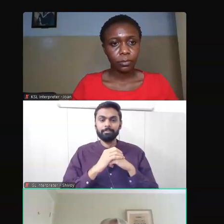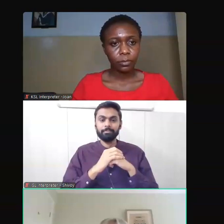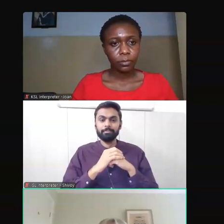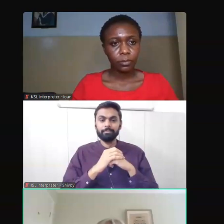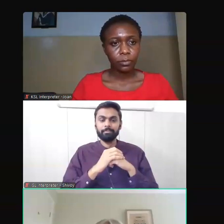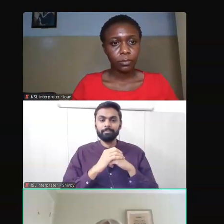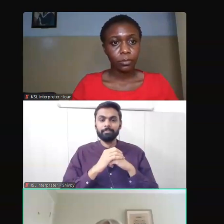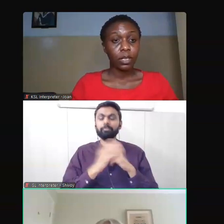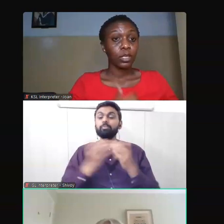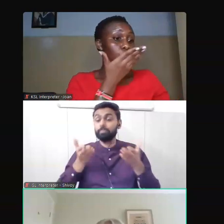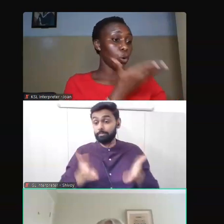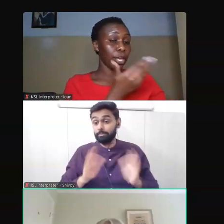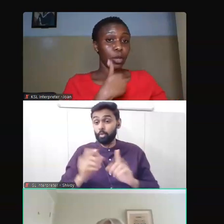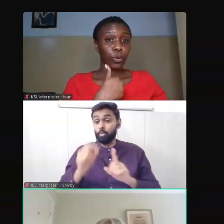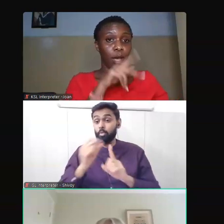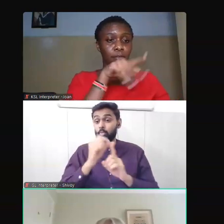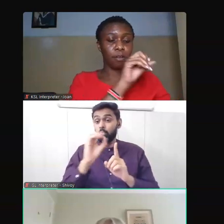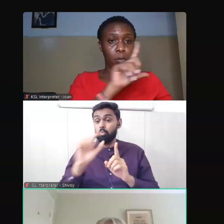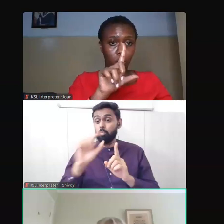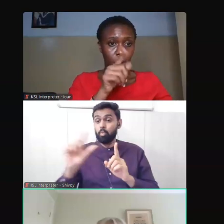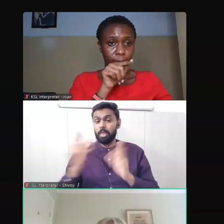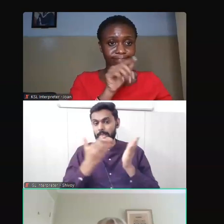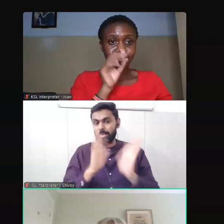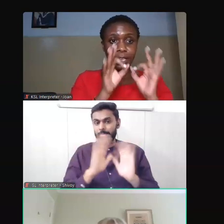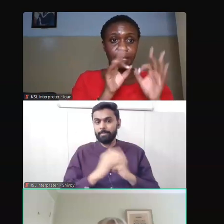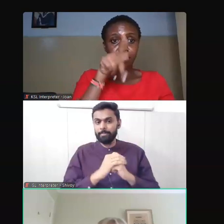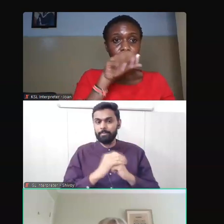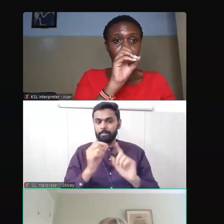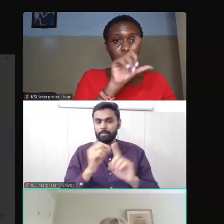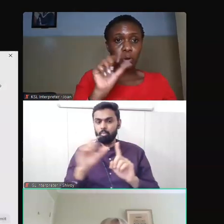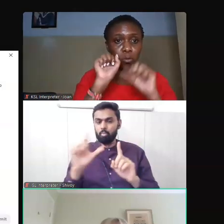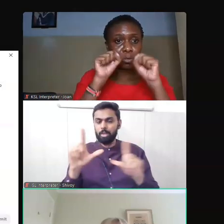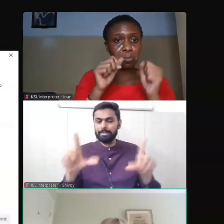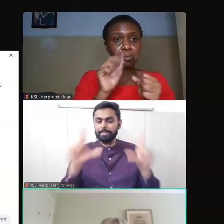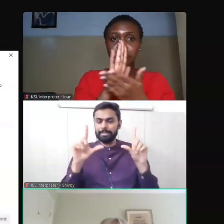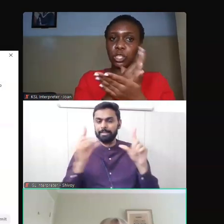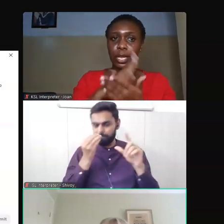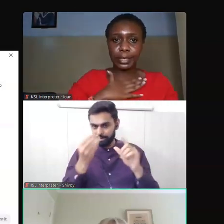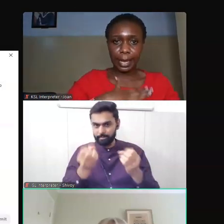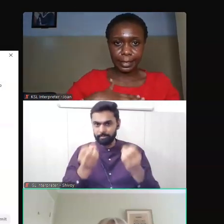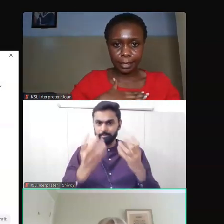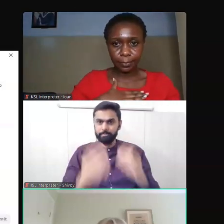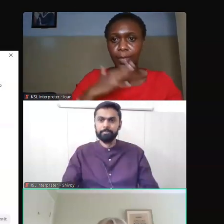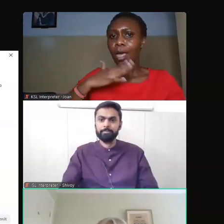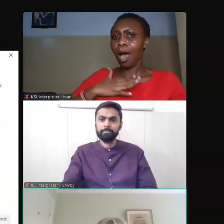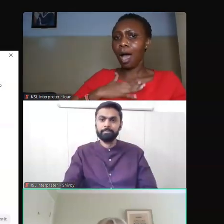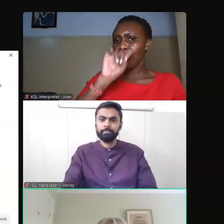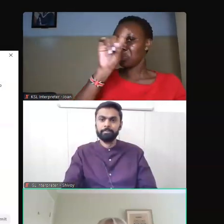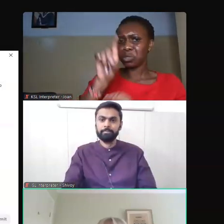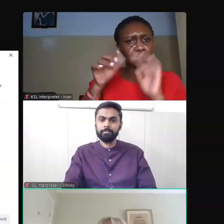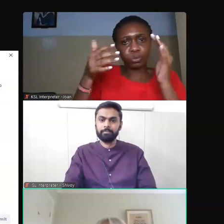So here we've got a poll. So if the poll could please be shared. And our question